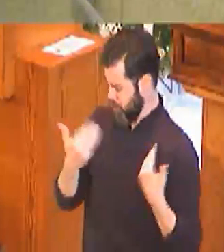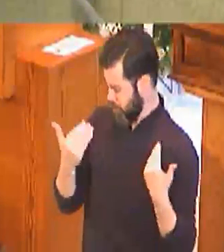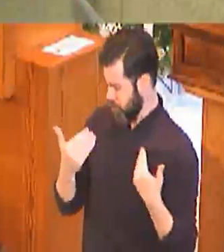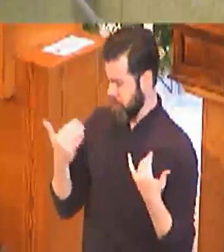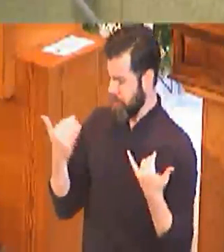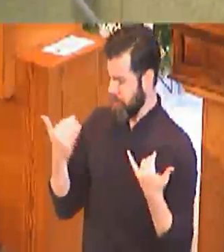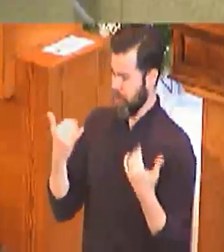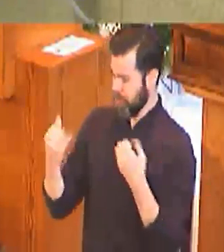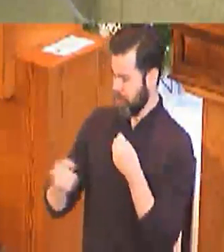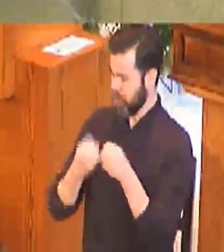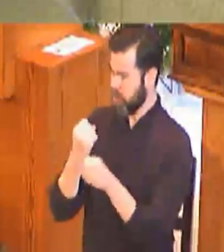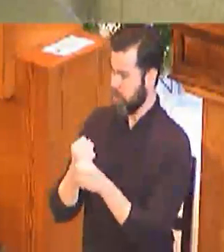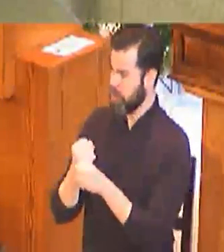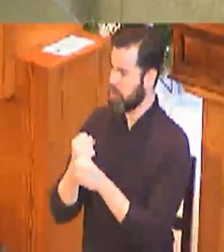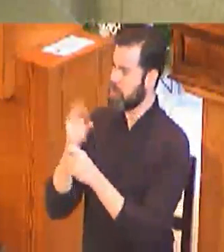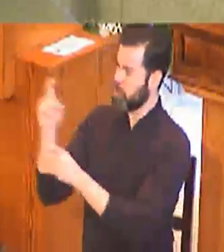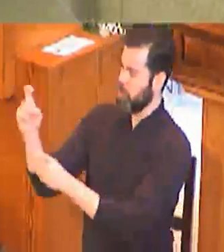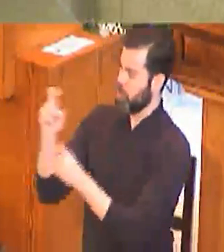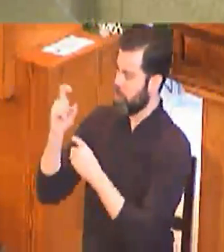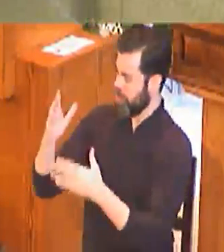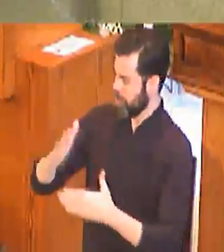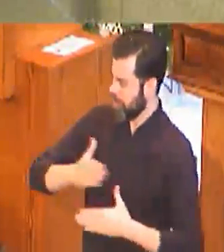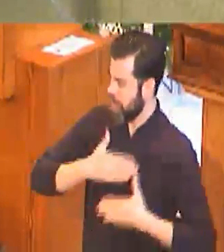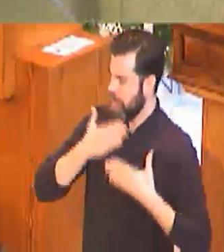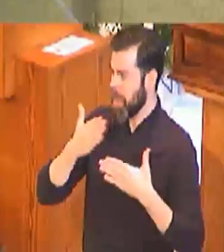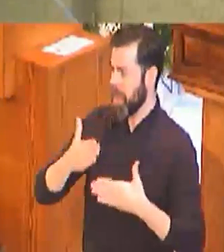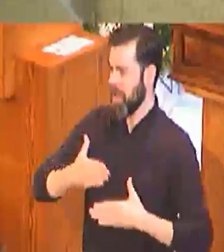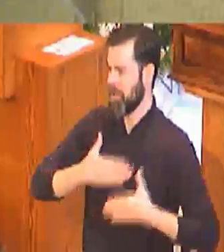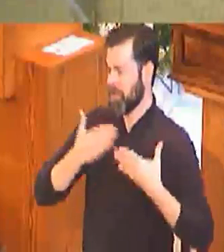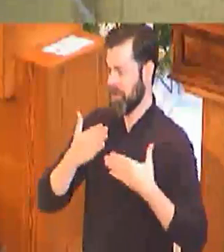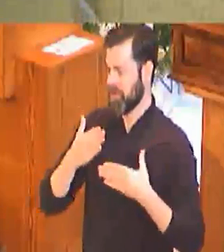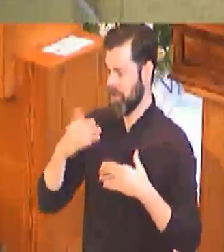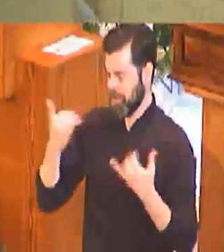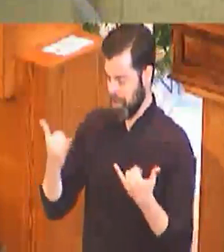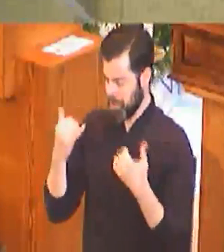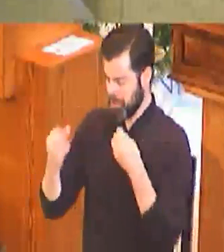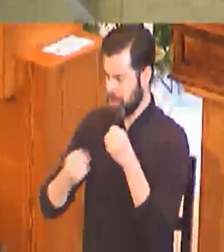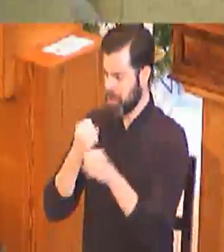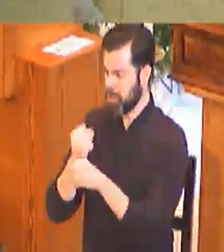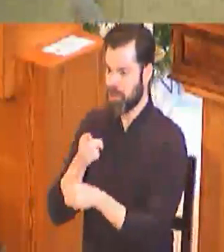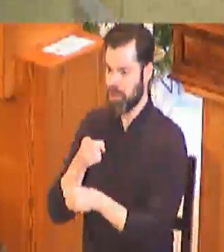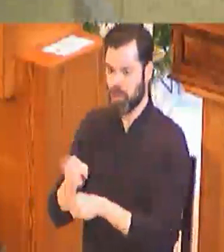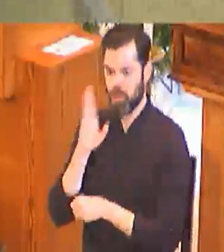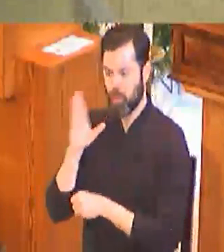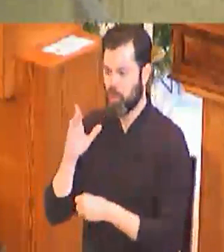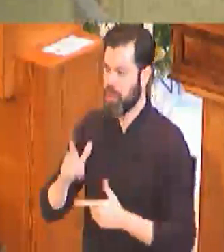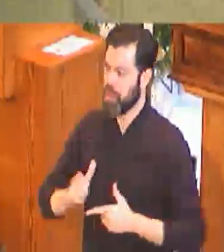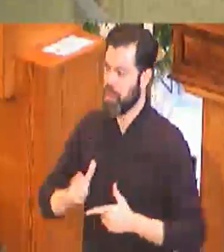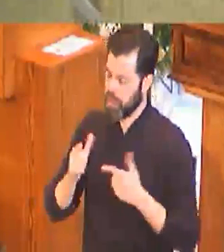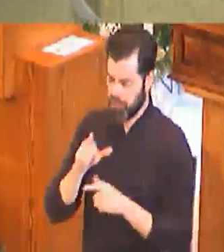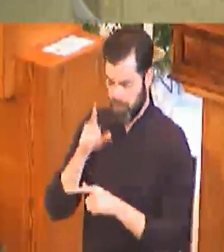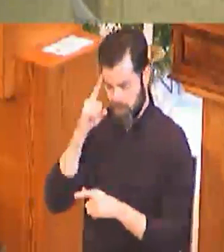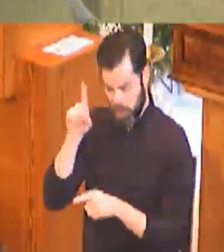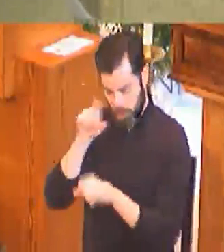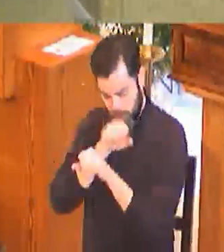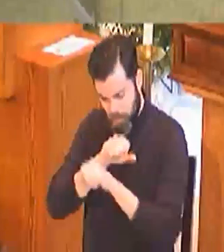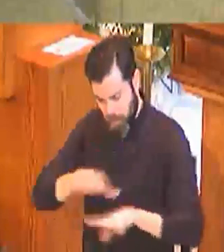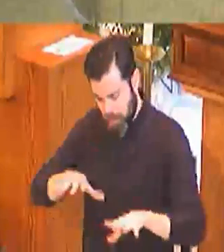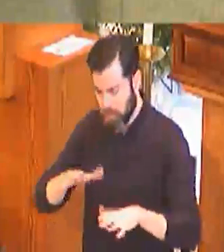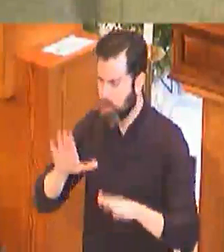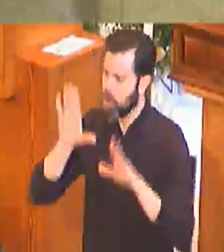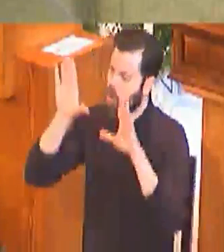year that brings happiness. This is the year you will live to bless.